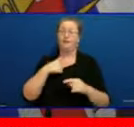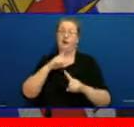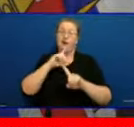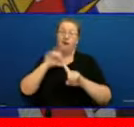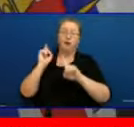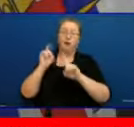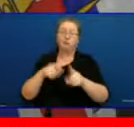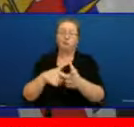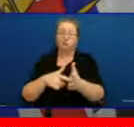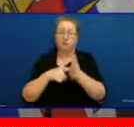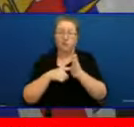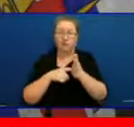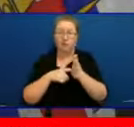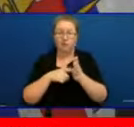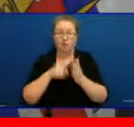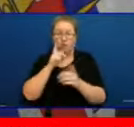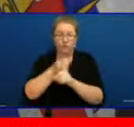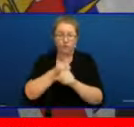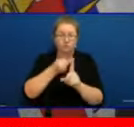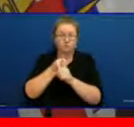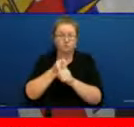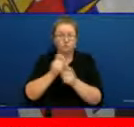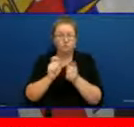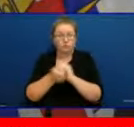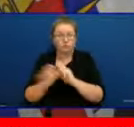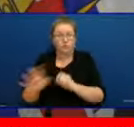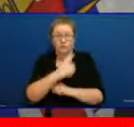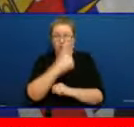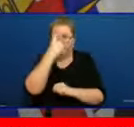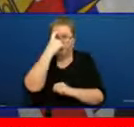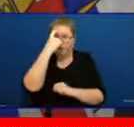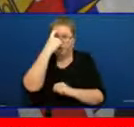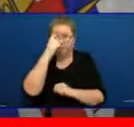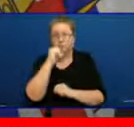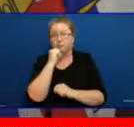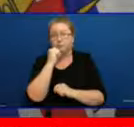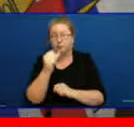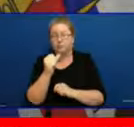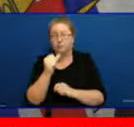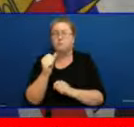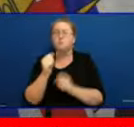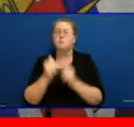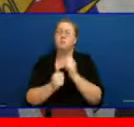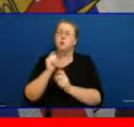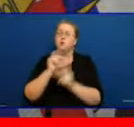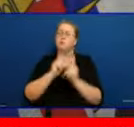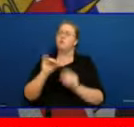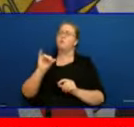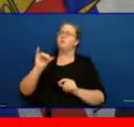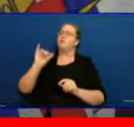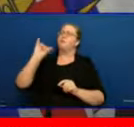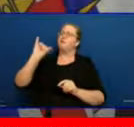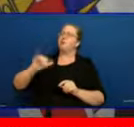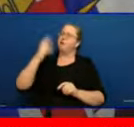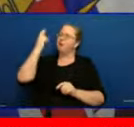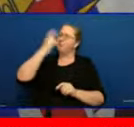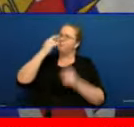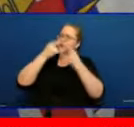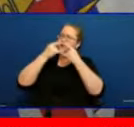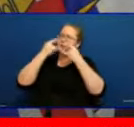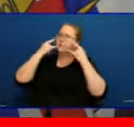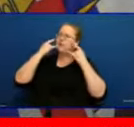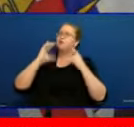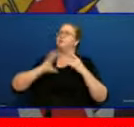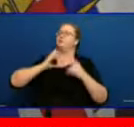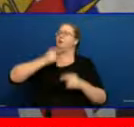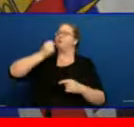change some people's minds. We know that most people will do the right thing when they understand the rationale behind it, and we're